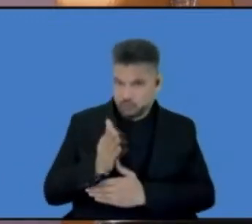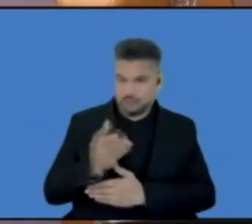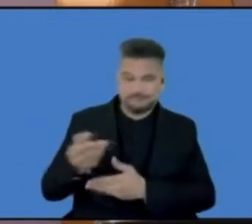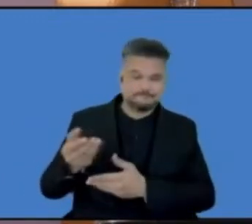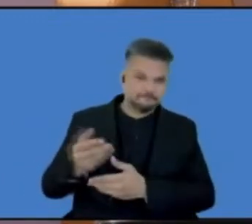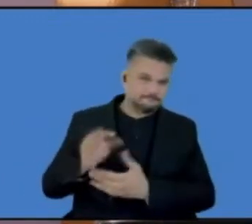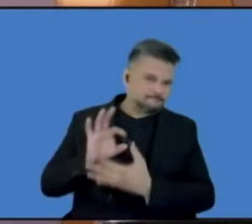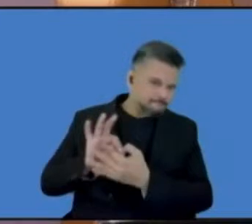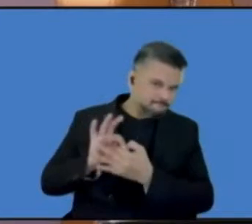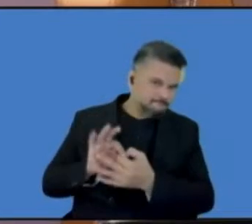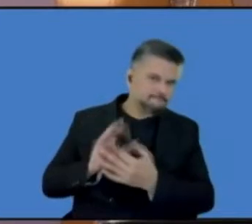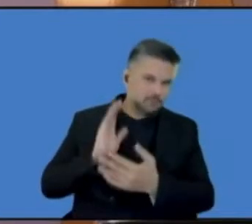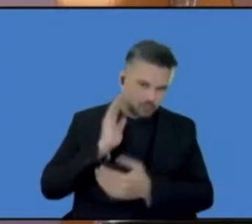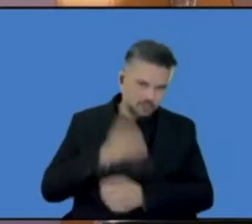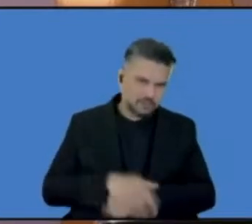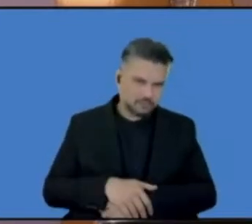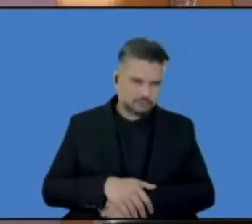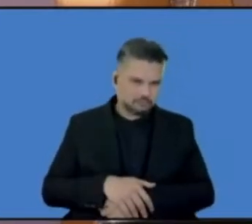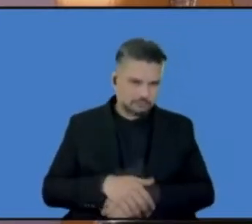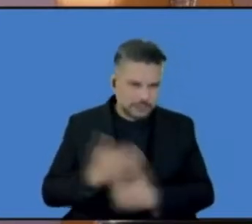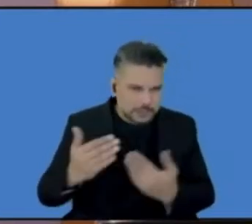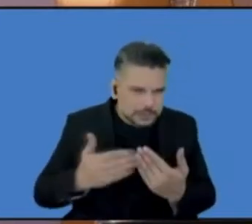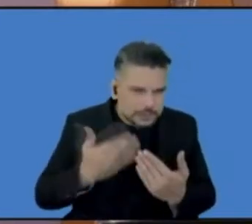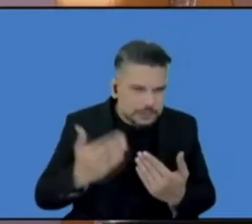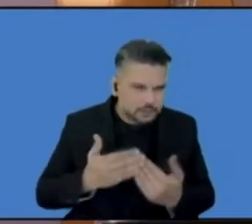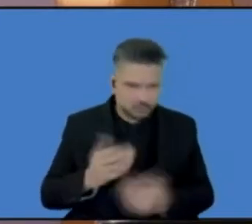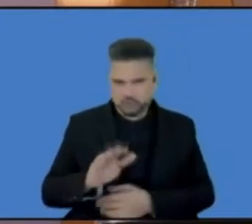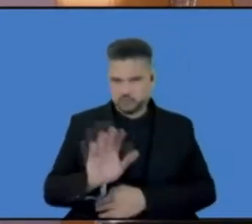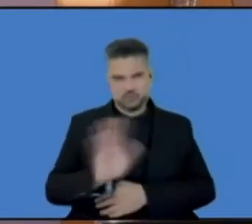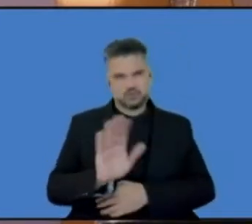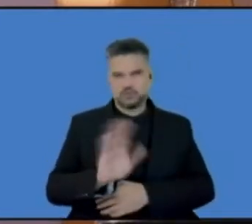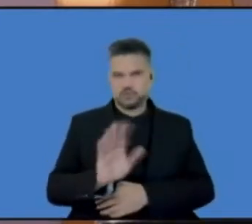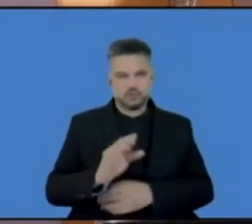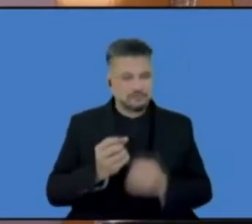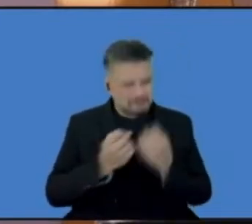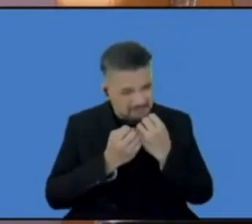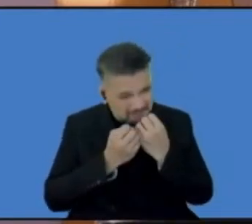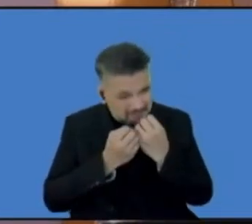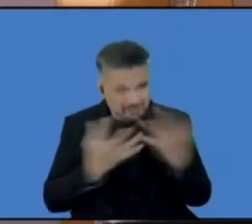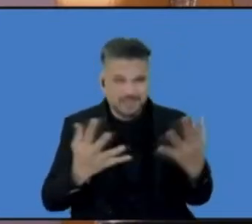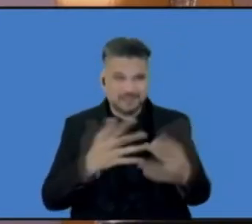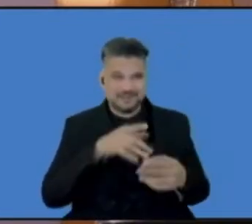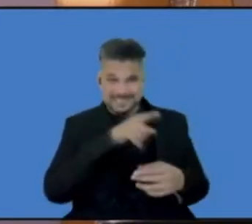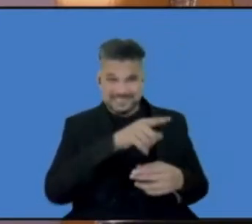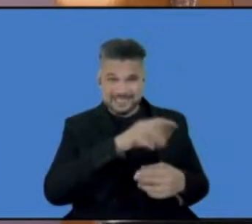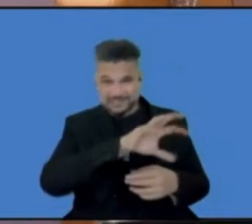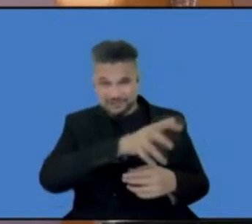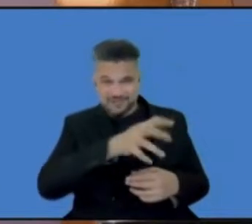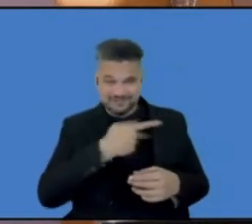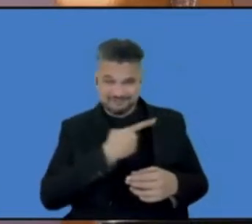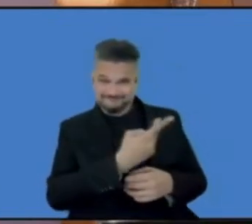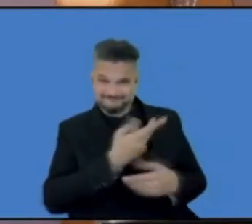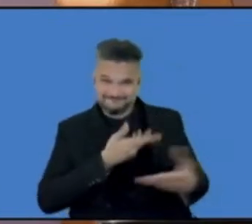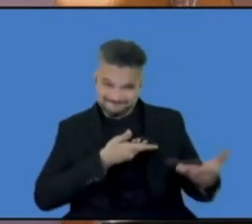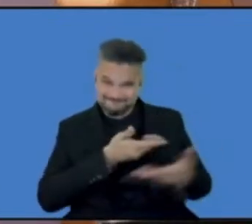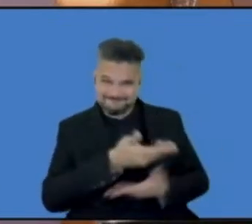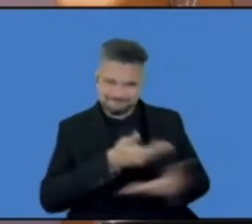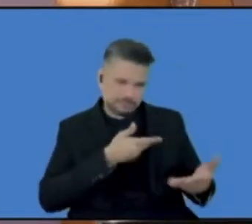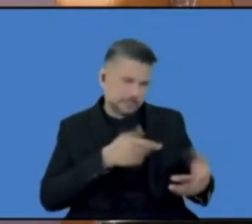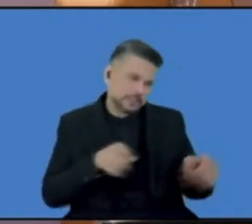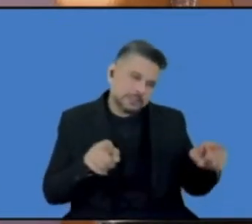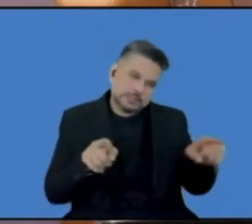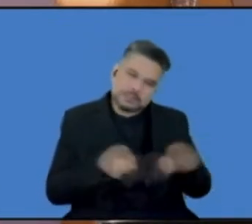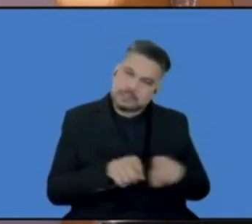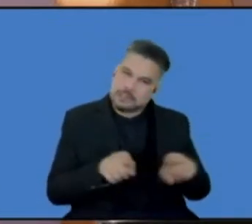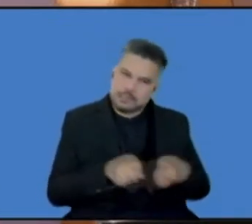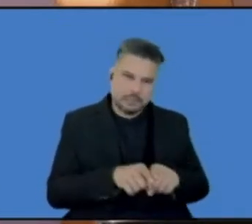that easy. I think maybe many of our fellow states will share the same sentiments when we